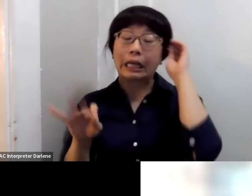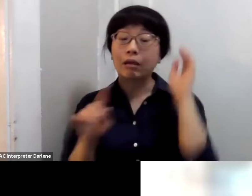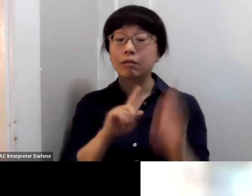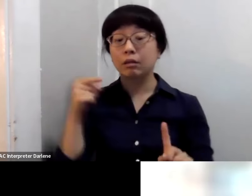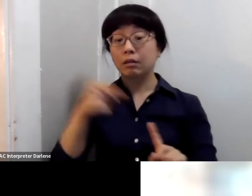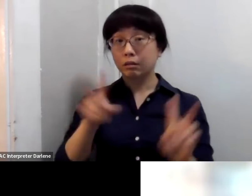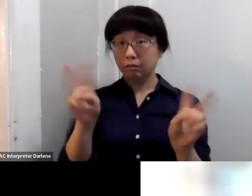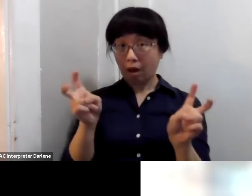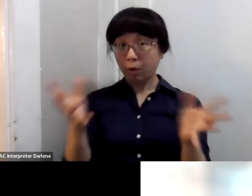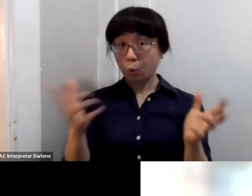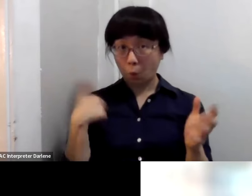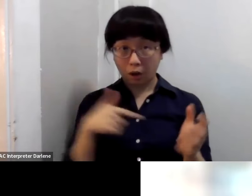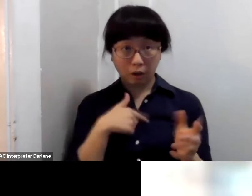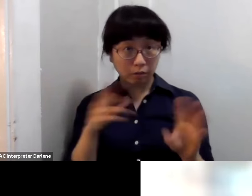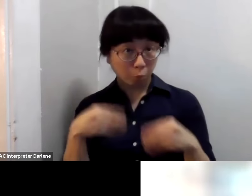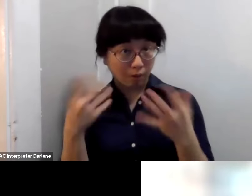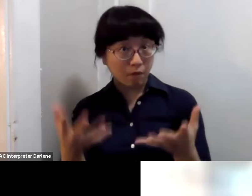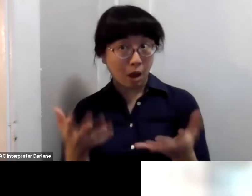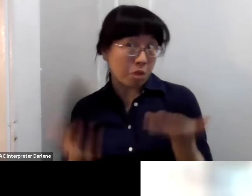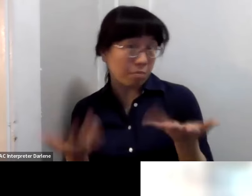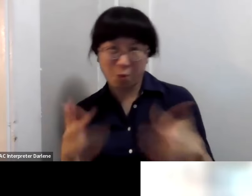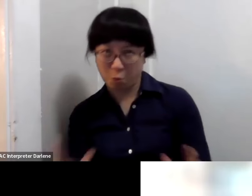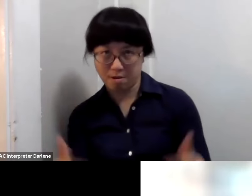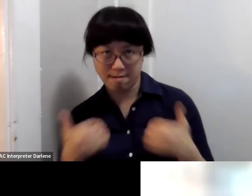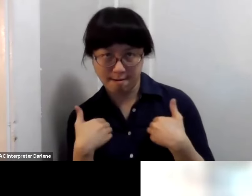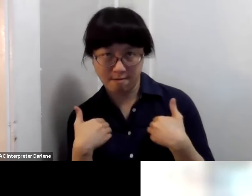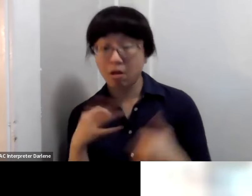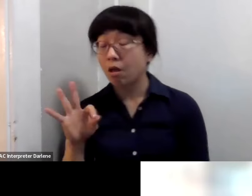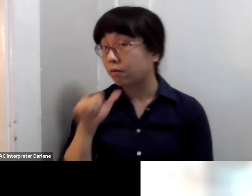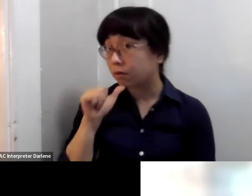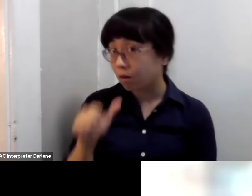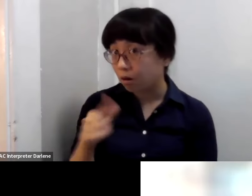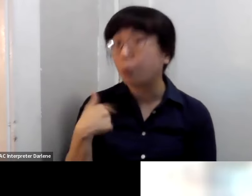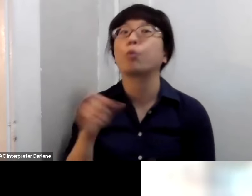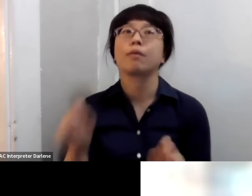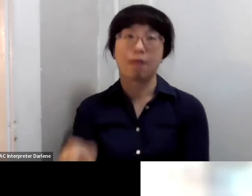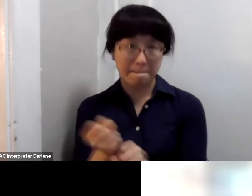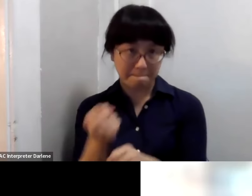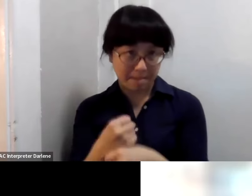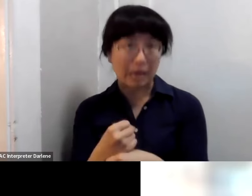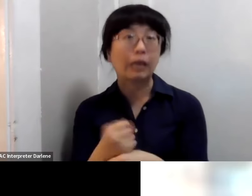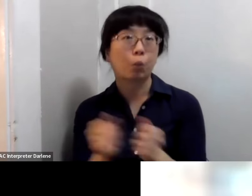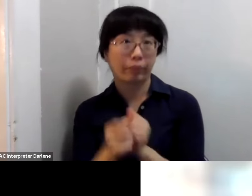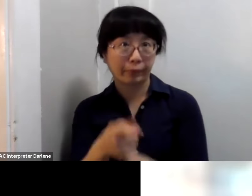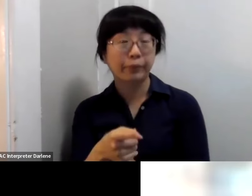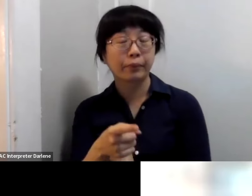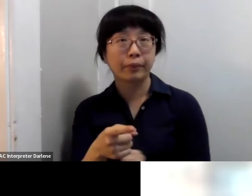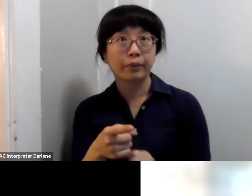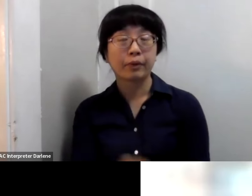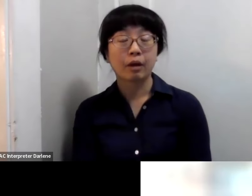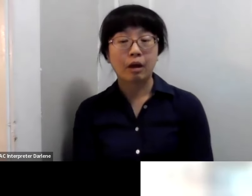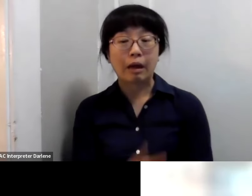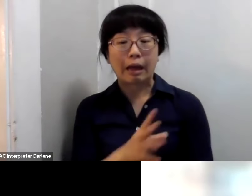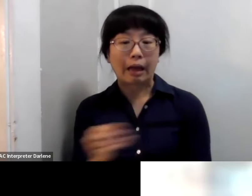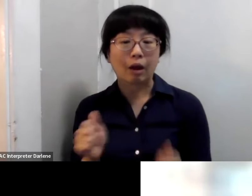us to provide you, we potentially already have it. And if we don't, we can always create something in collaboration with you, in collaboration